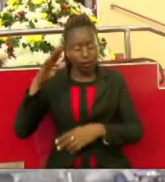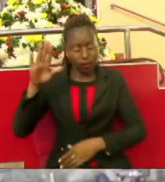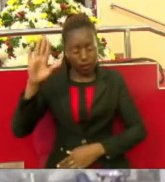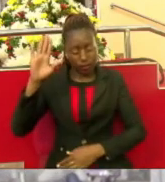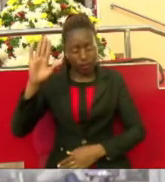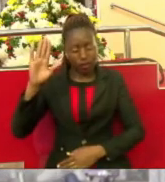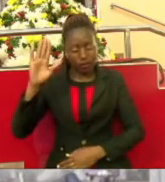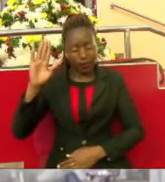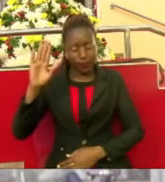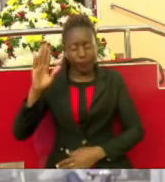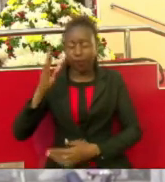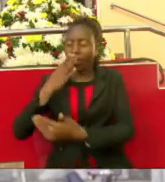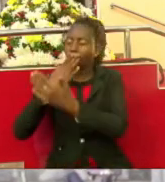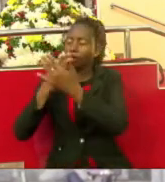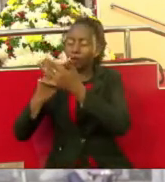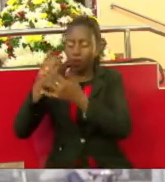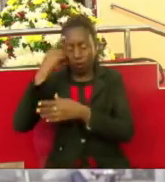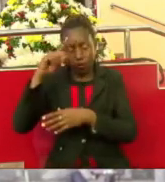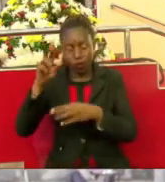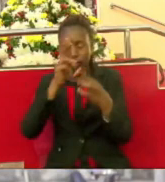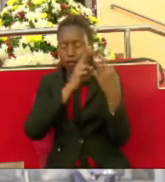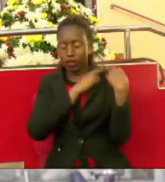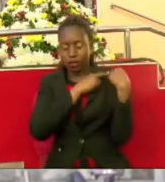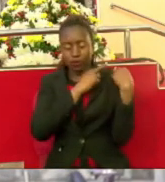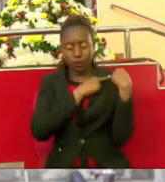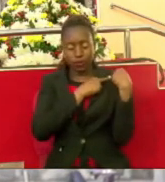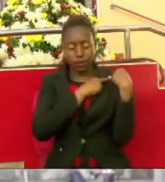Thank you for the responsibilities to be called stewards.